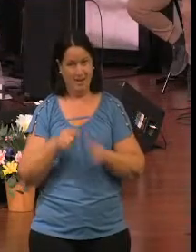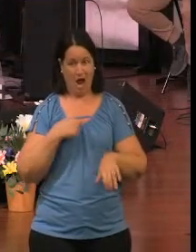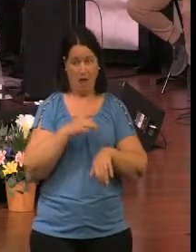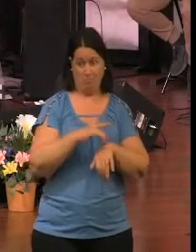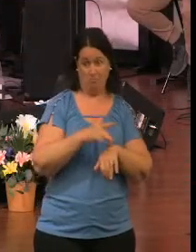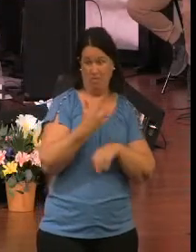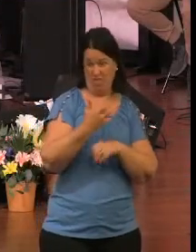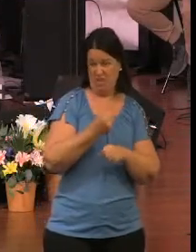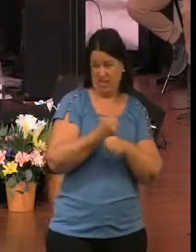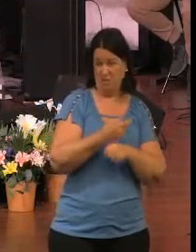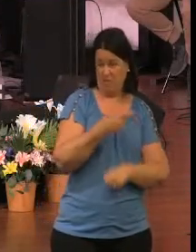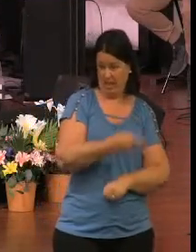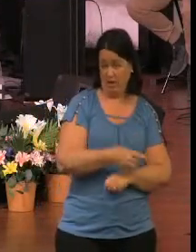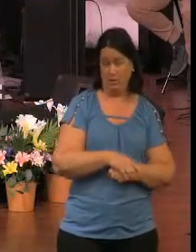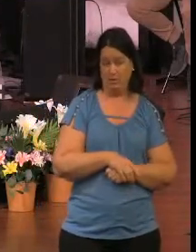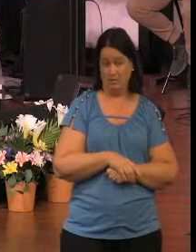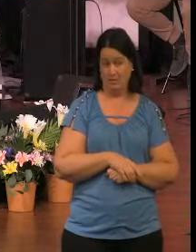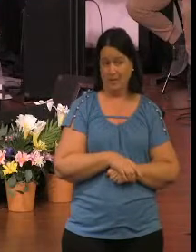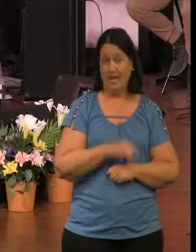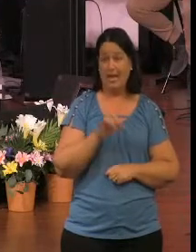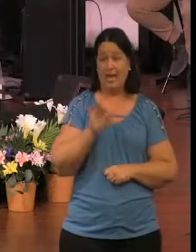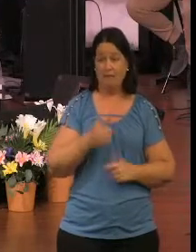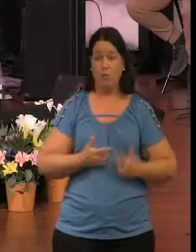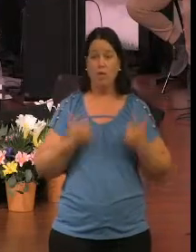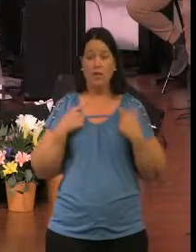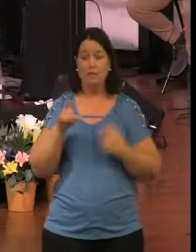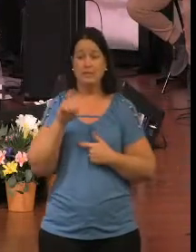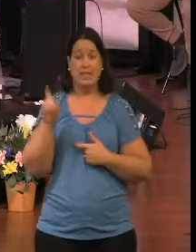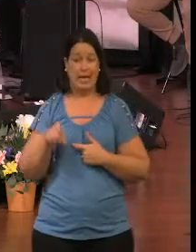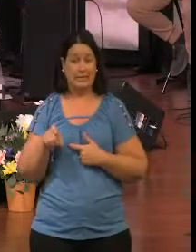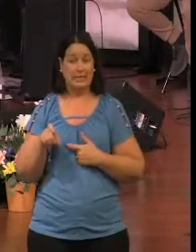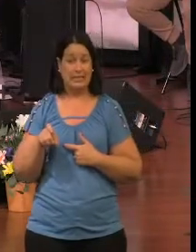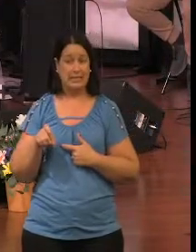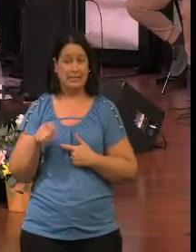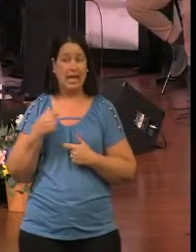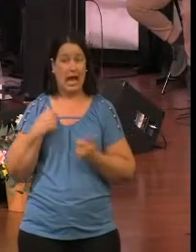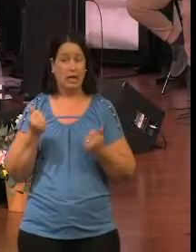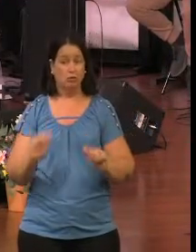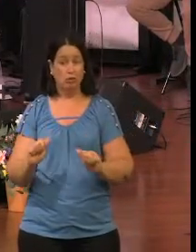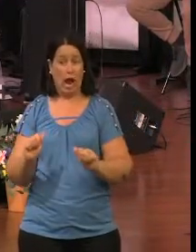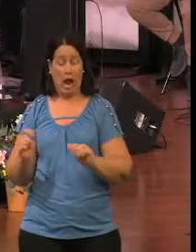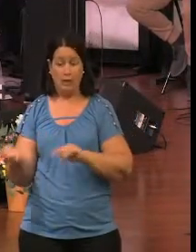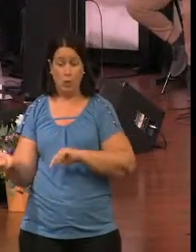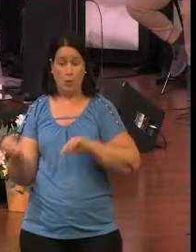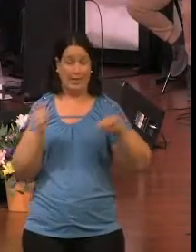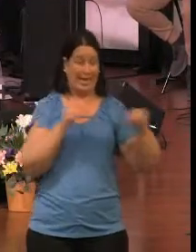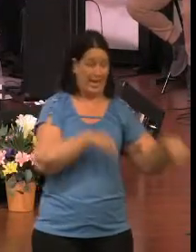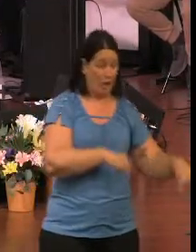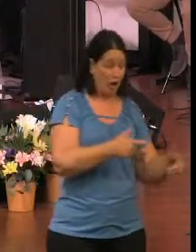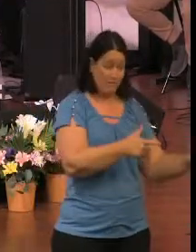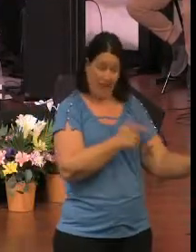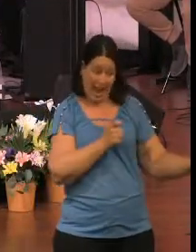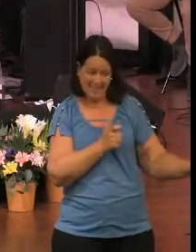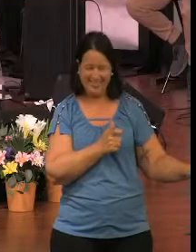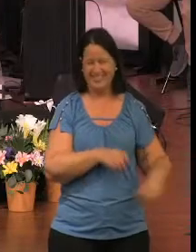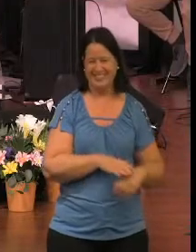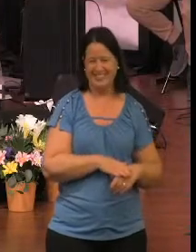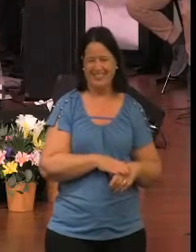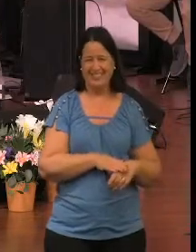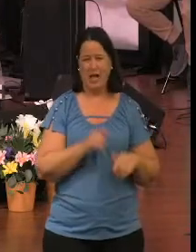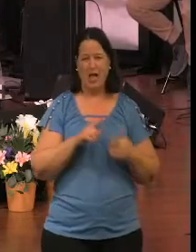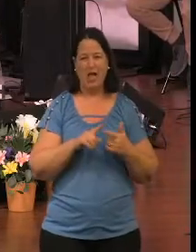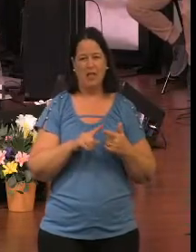what you have to learn if you go live in Texas. Just tell them, I got here as quick as I could. I'm not a native, but I got here as quick as I could. And they'll let you